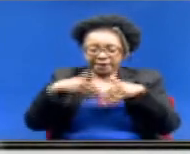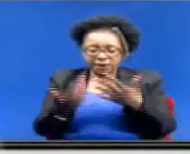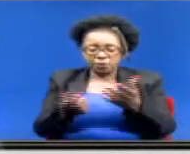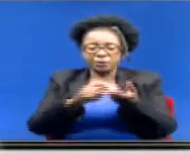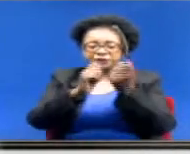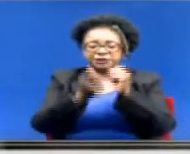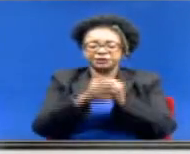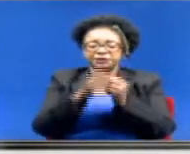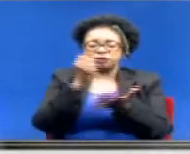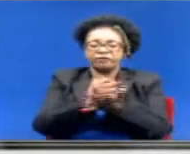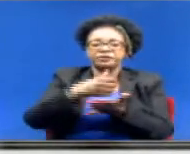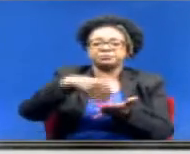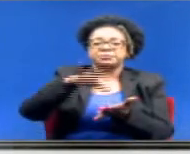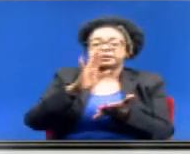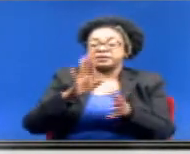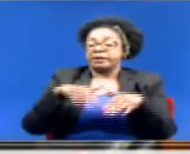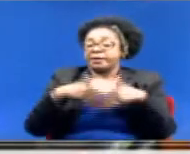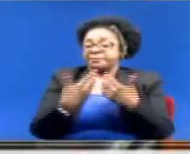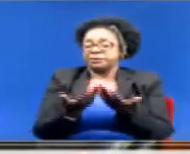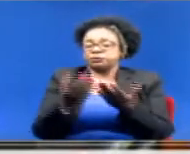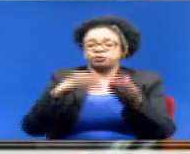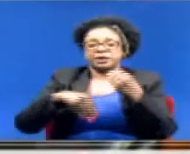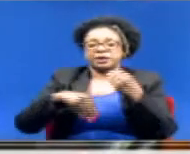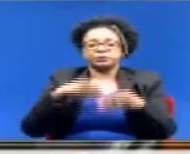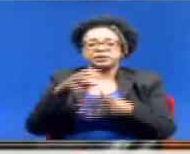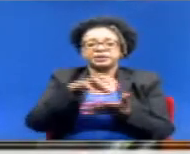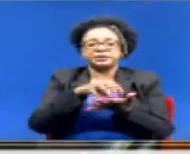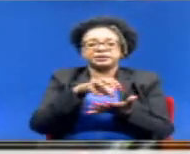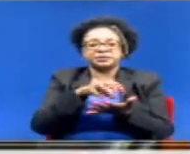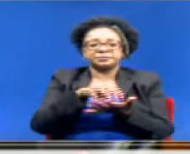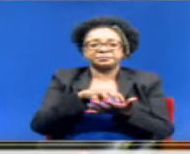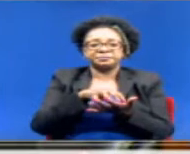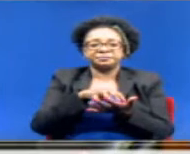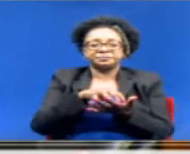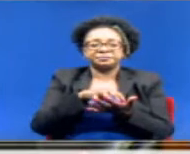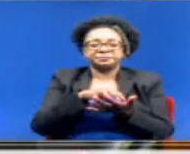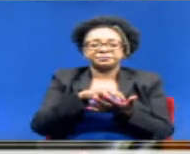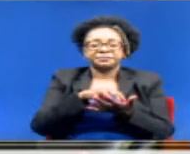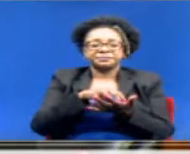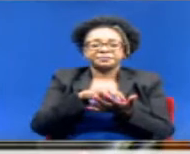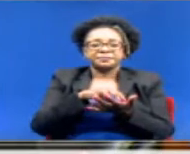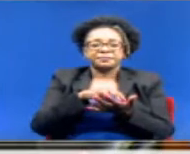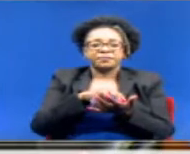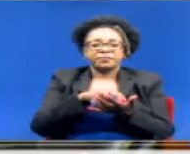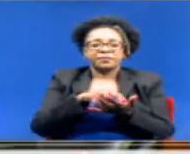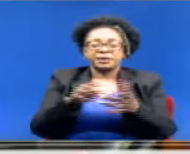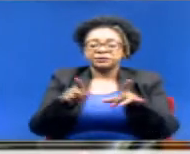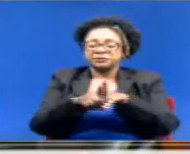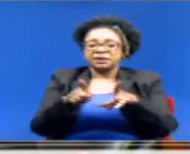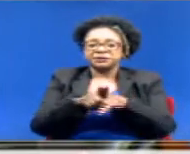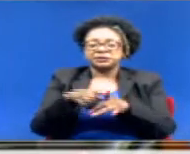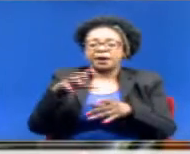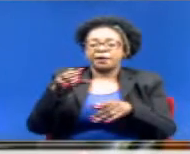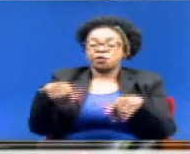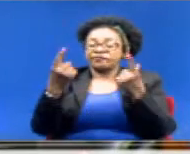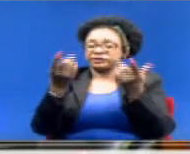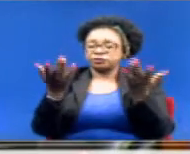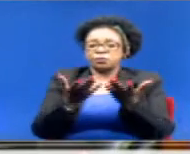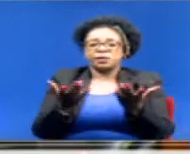yake kuhusu visa vya ufisadi. Plea bargaining has been seen as a conduit where